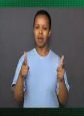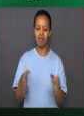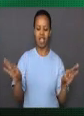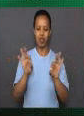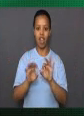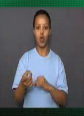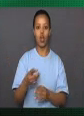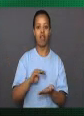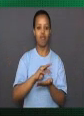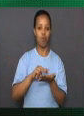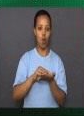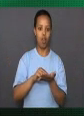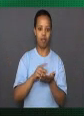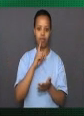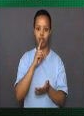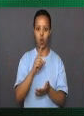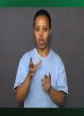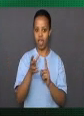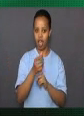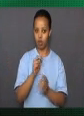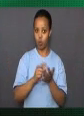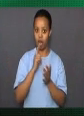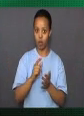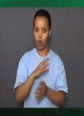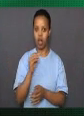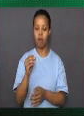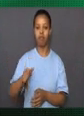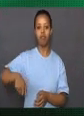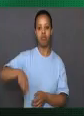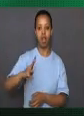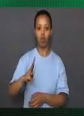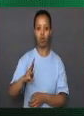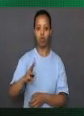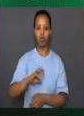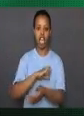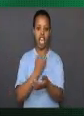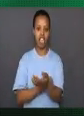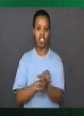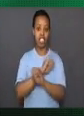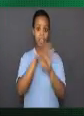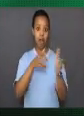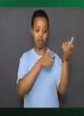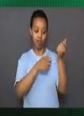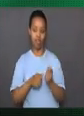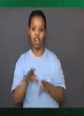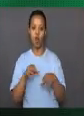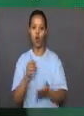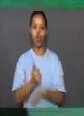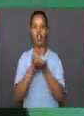important molecule, which allows plants to absorb energy from the